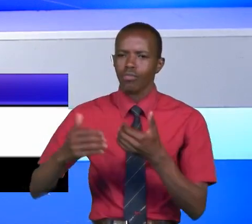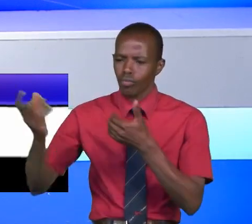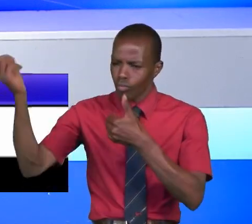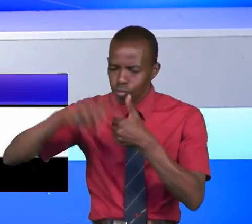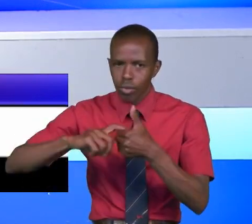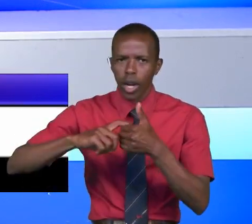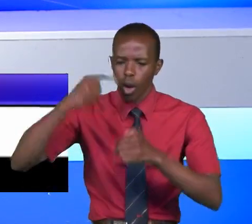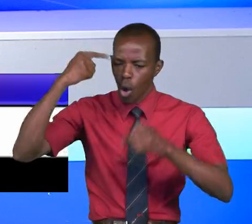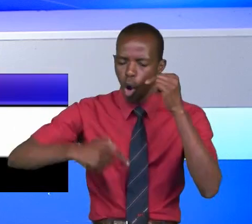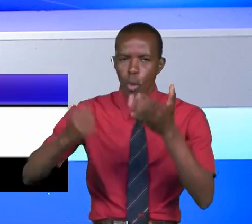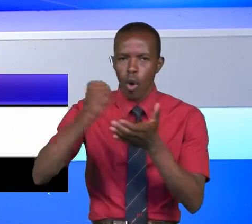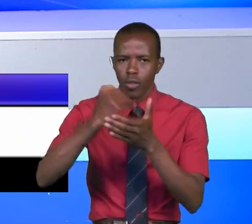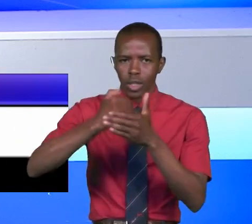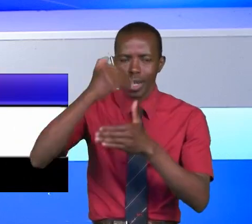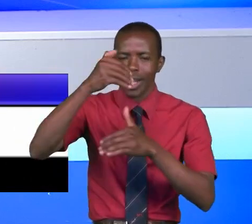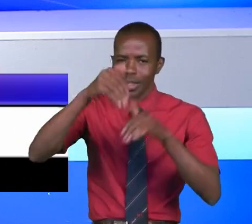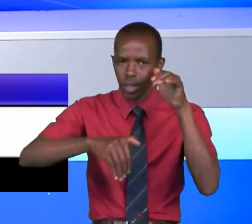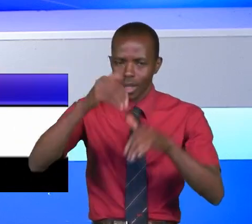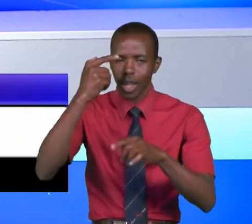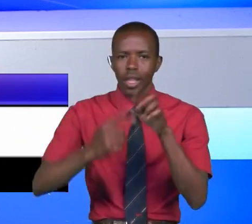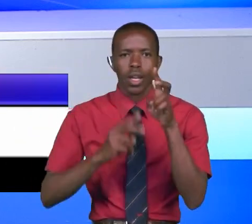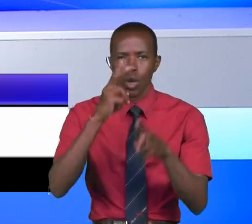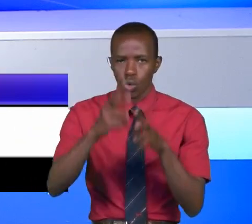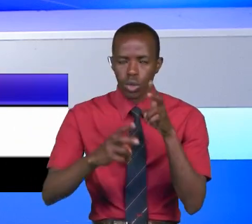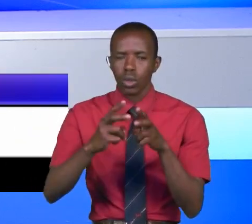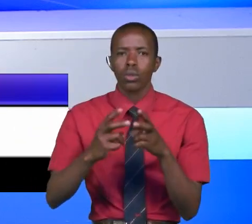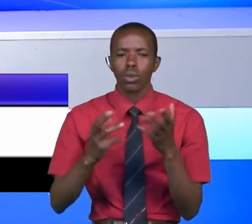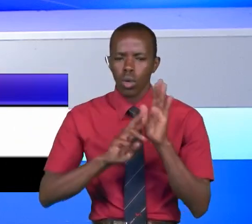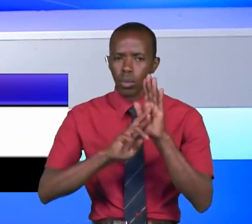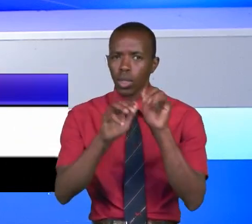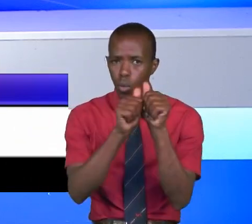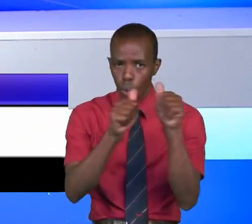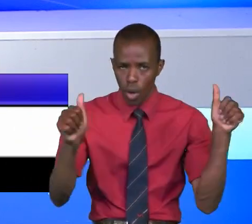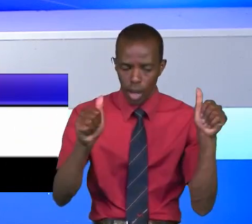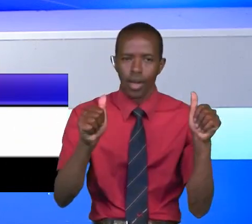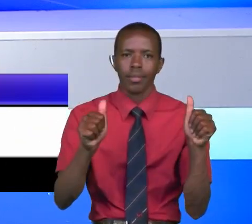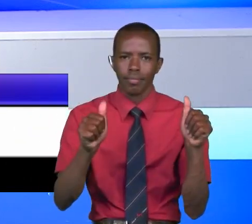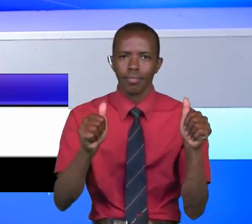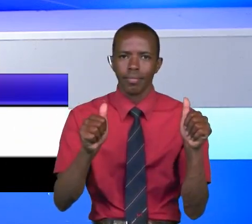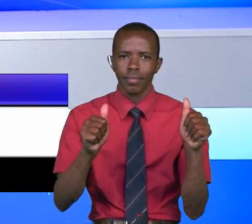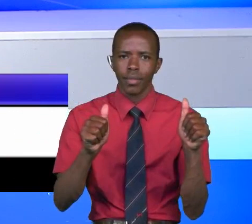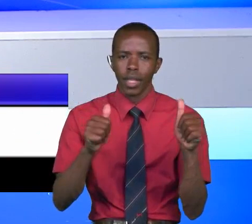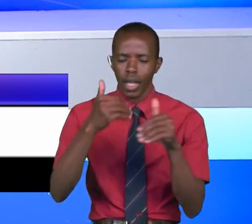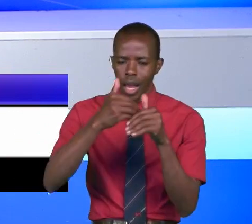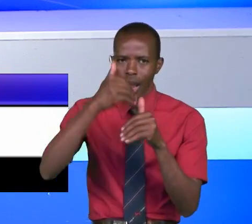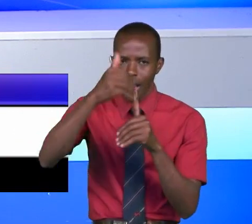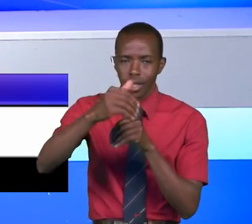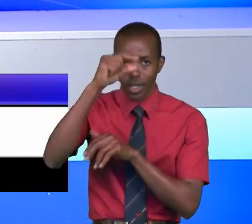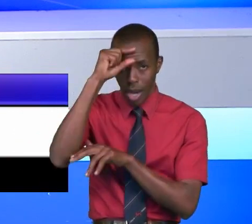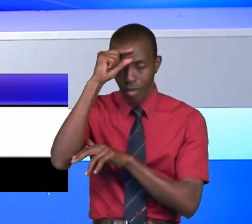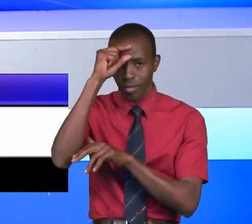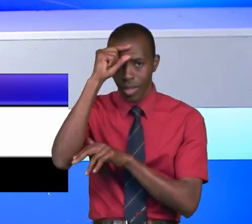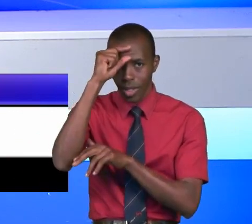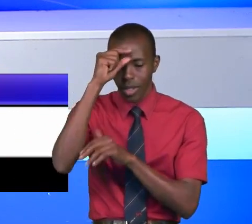for office in the next elections in 2022 in order to be well represented, in the upcoming government. In